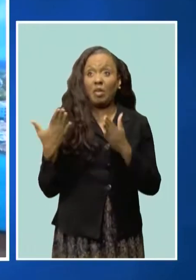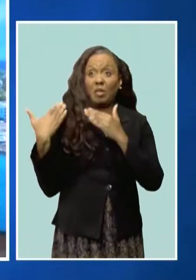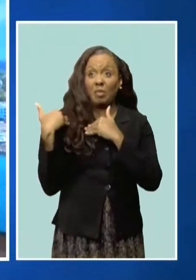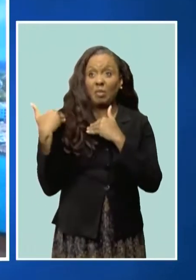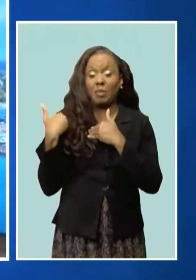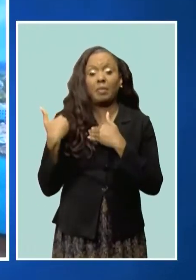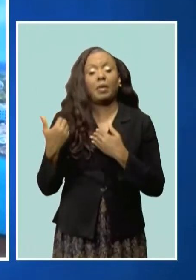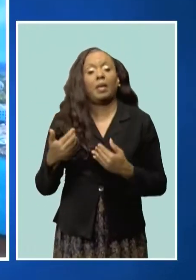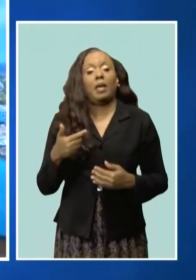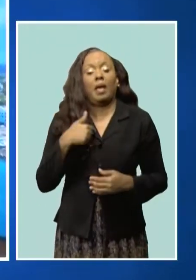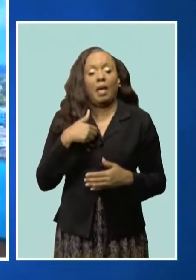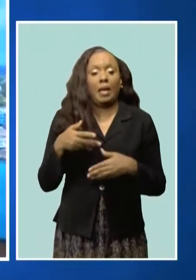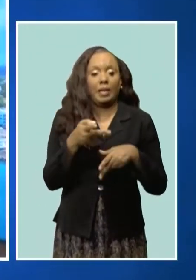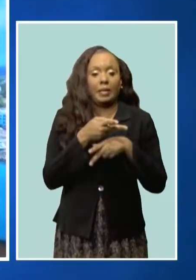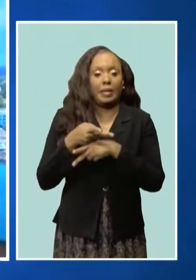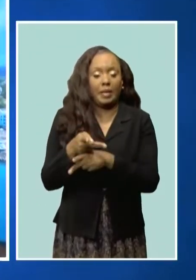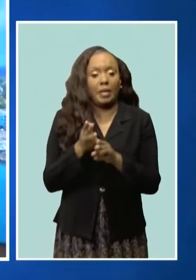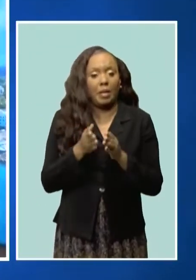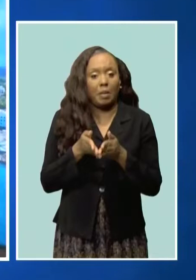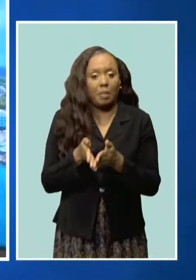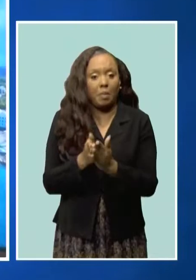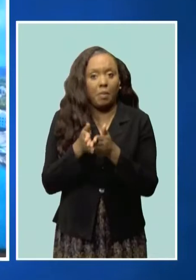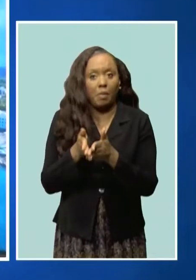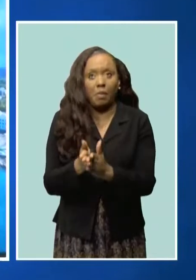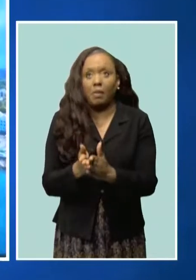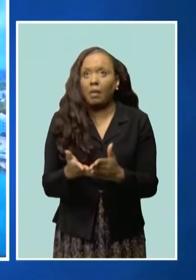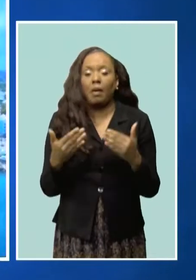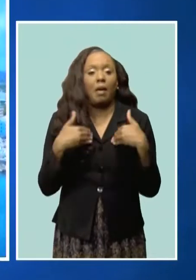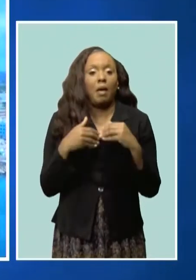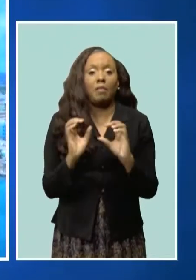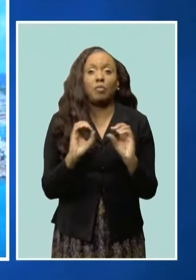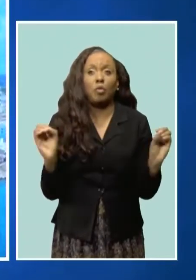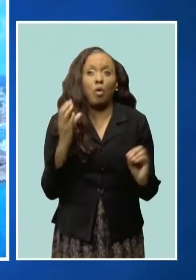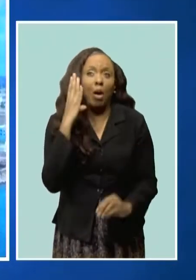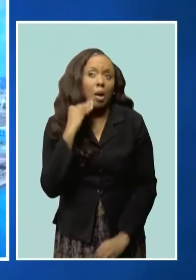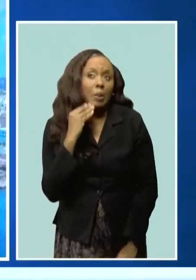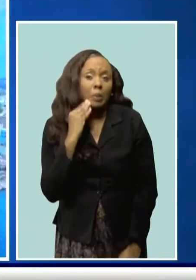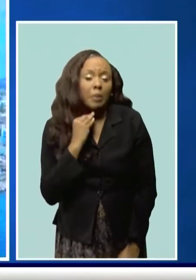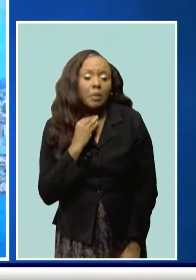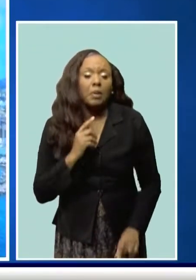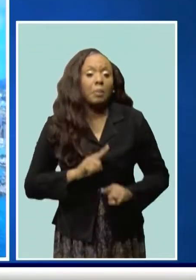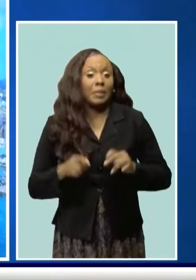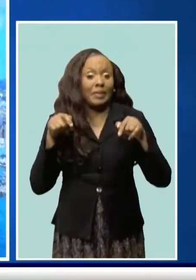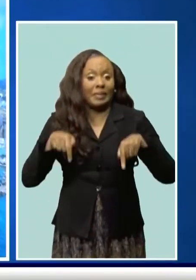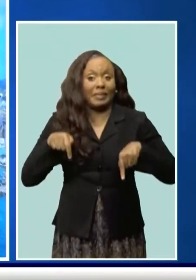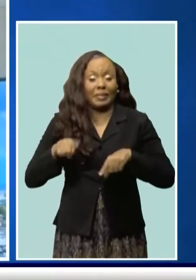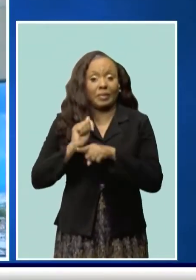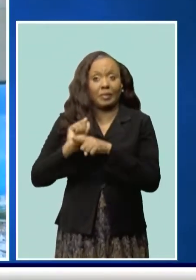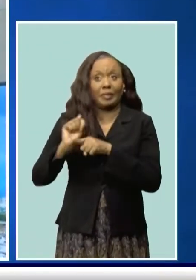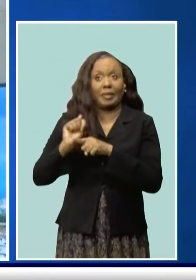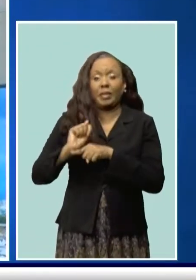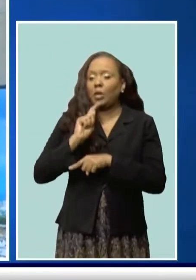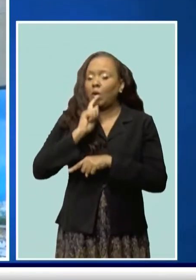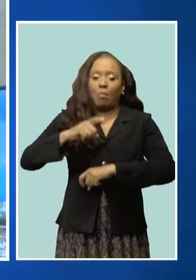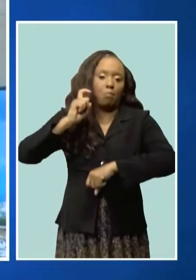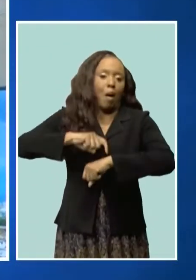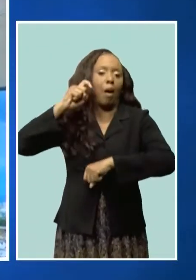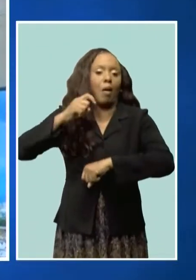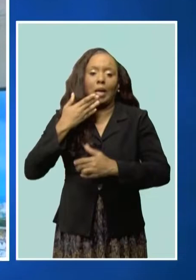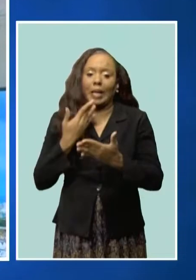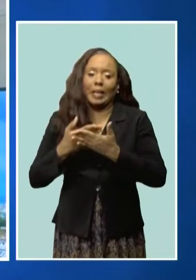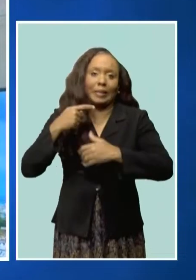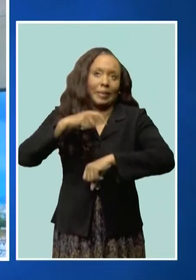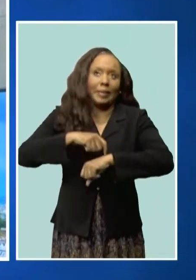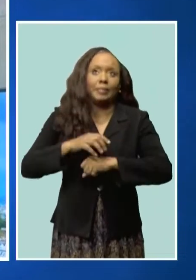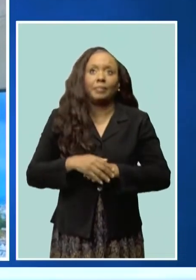of a boat. I don't have any experience, so I think it could not have come at a better time. A lot of fishermen out there, as